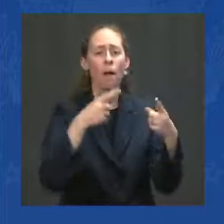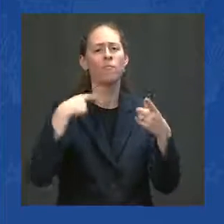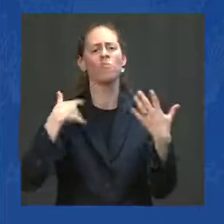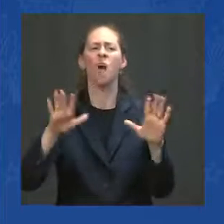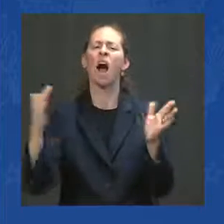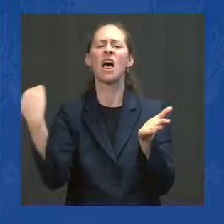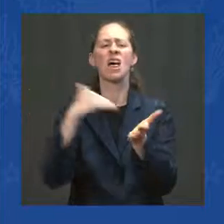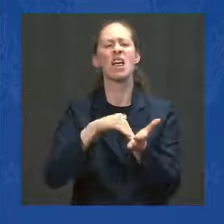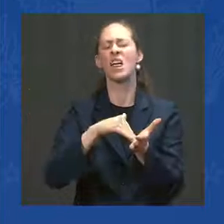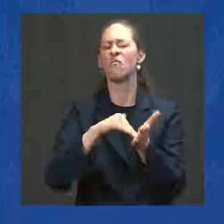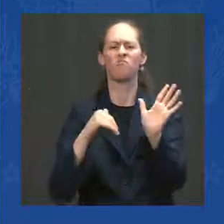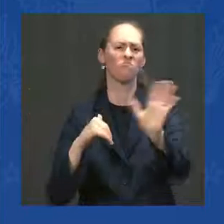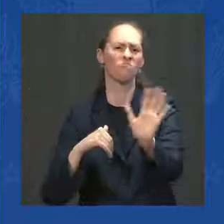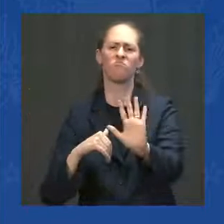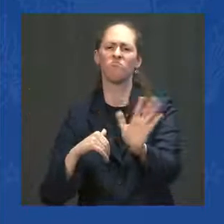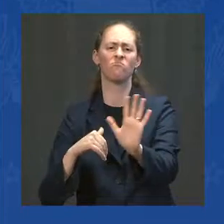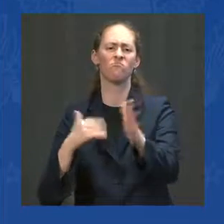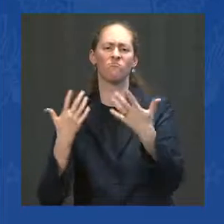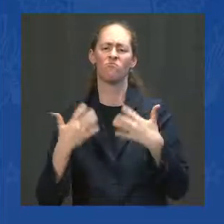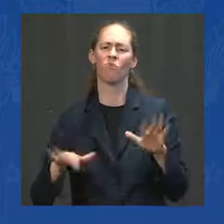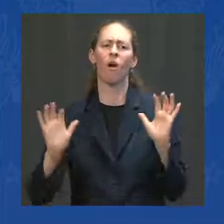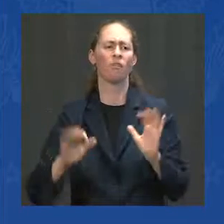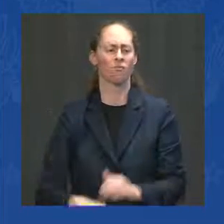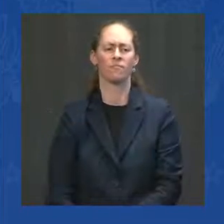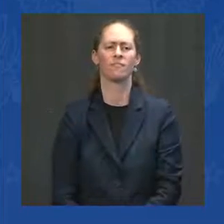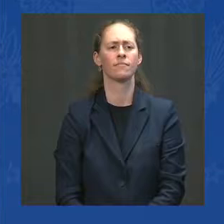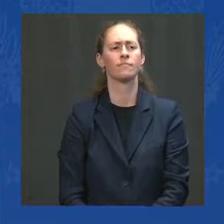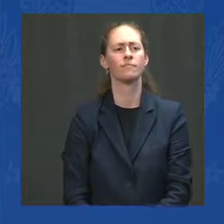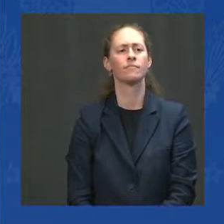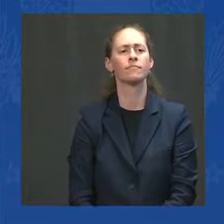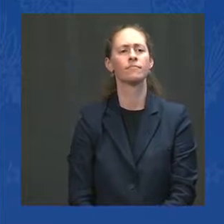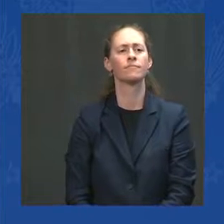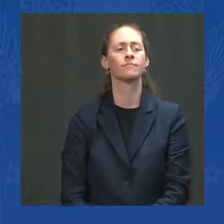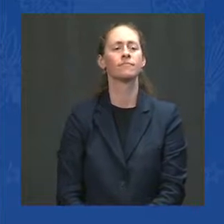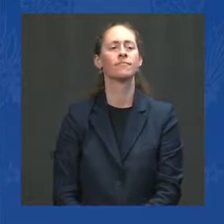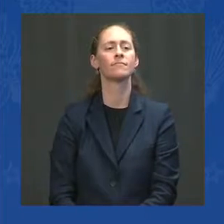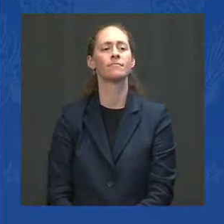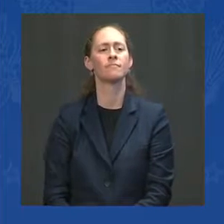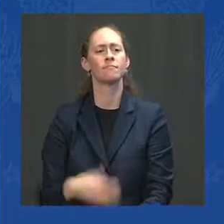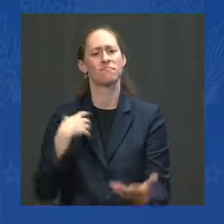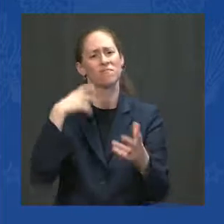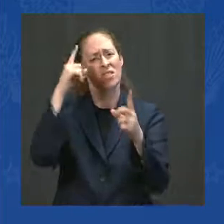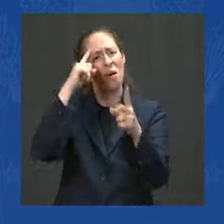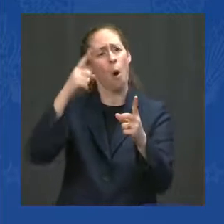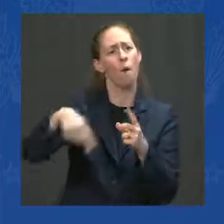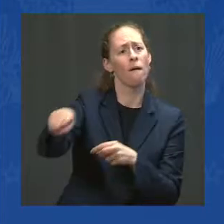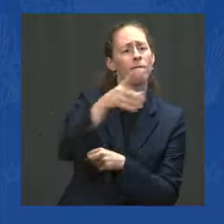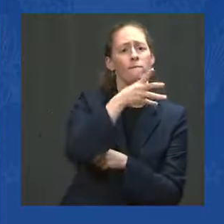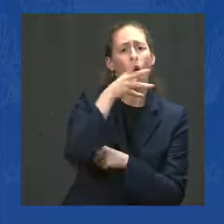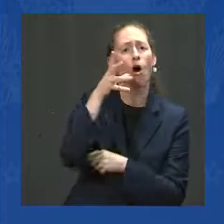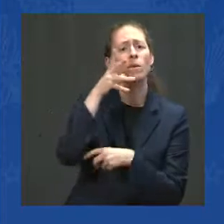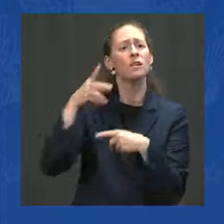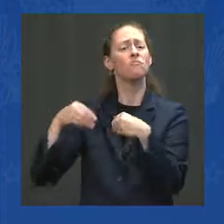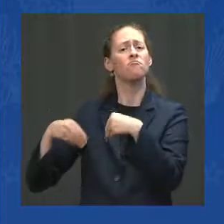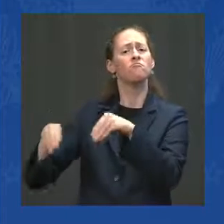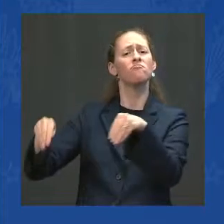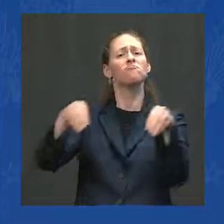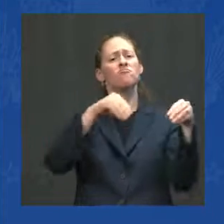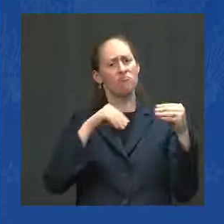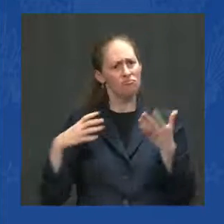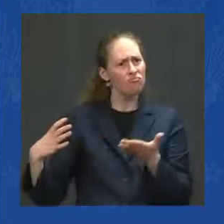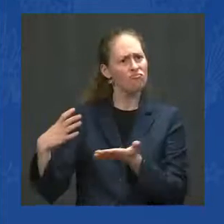to everyone. So farmers nationwide can get the best prices for their products at home and abroad by knowing when to